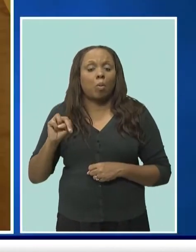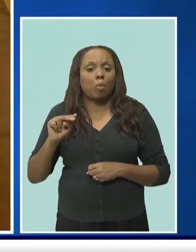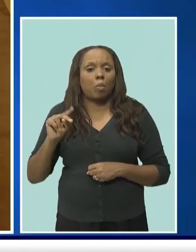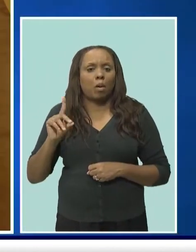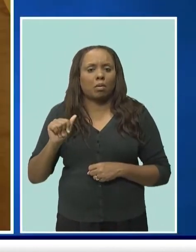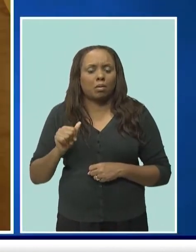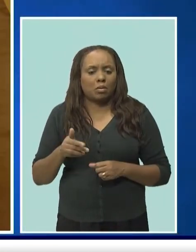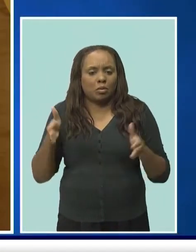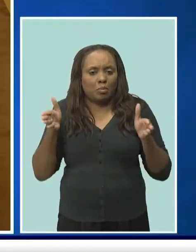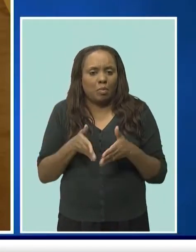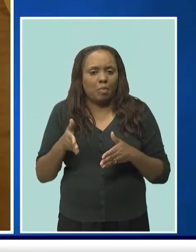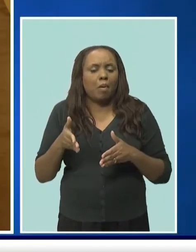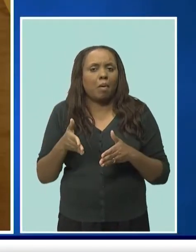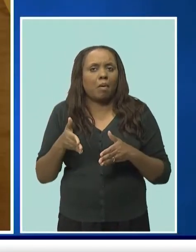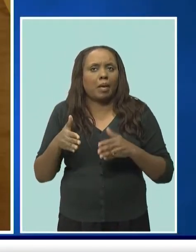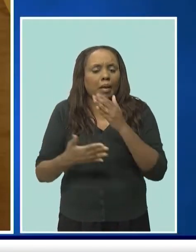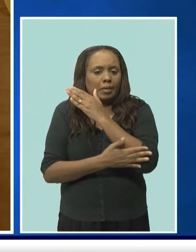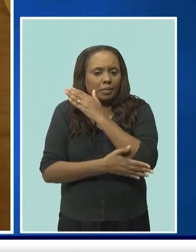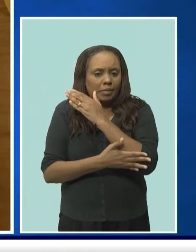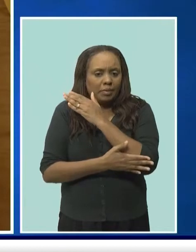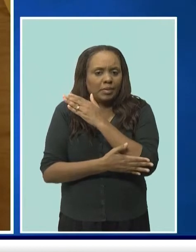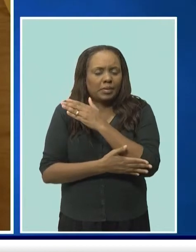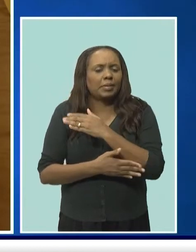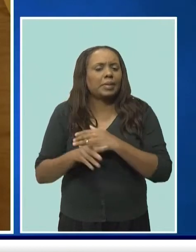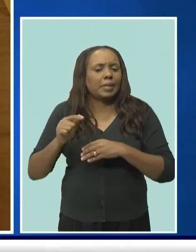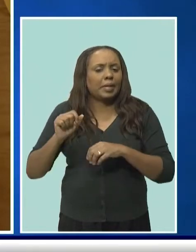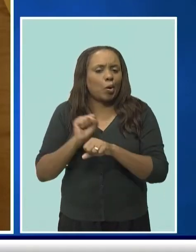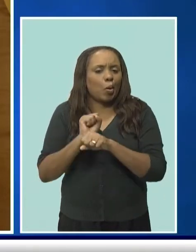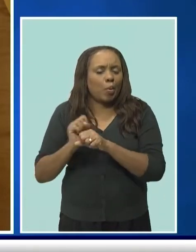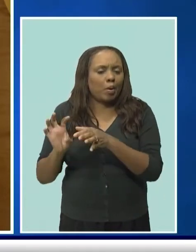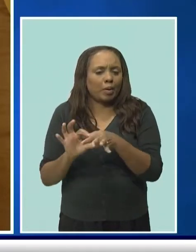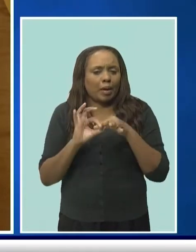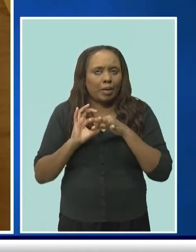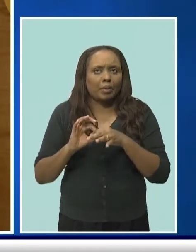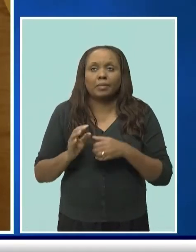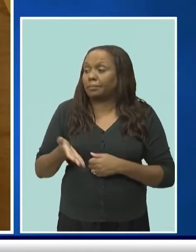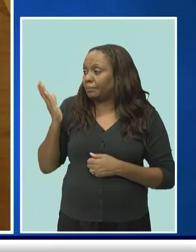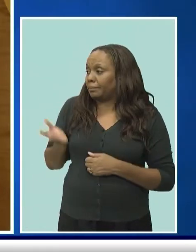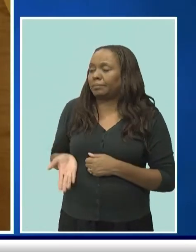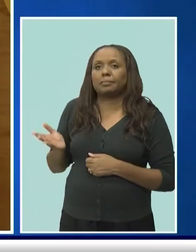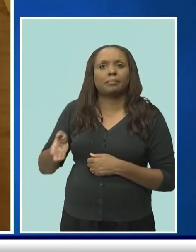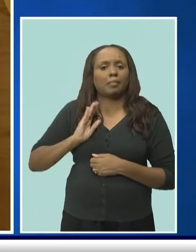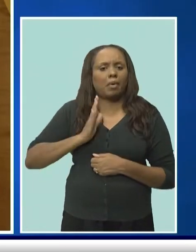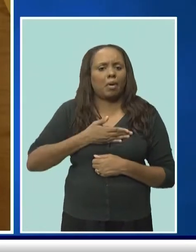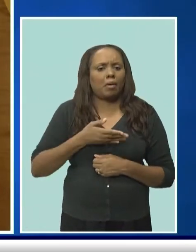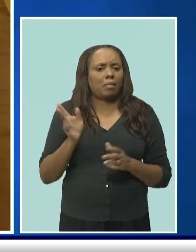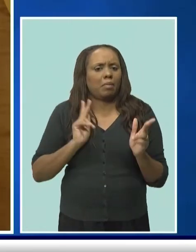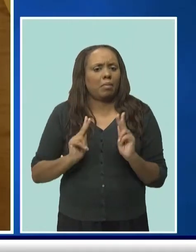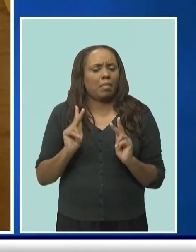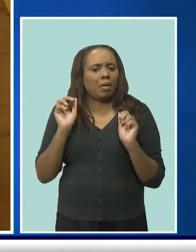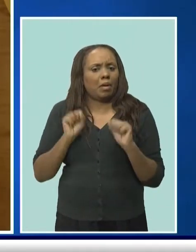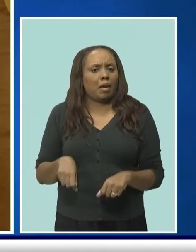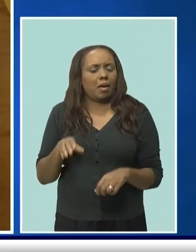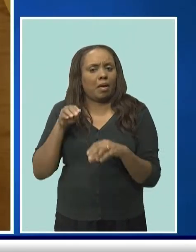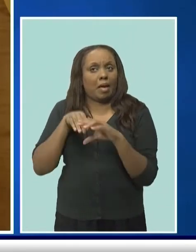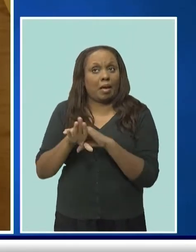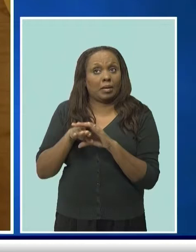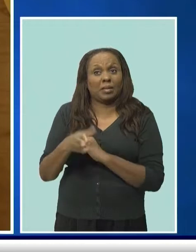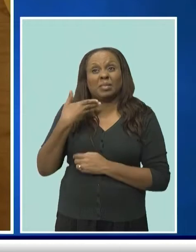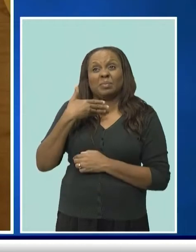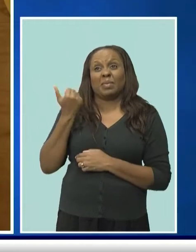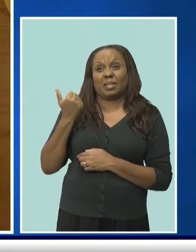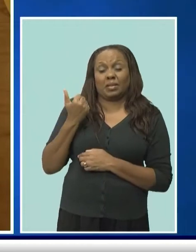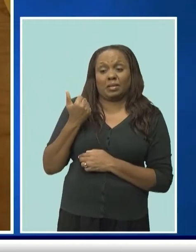in today's world. Our people are going to be only available to access the best as long as we